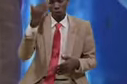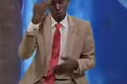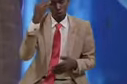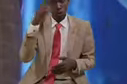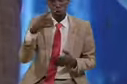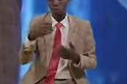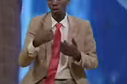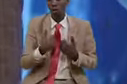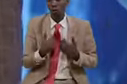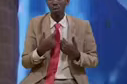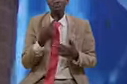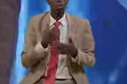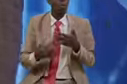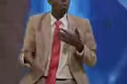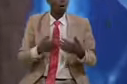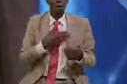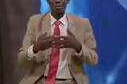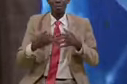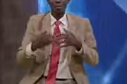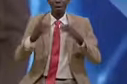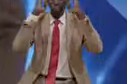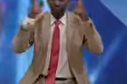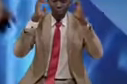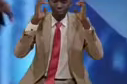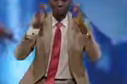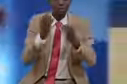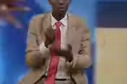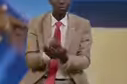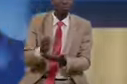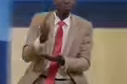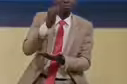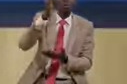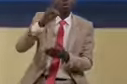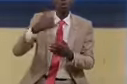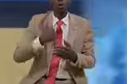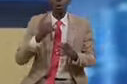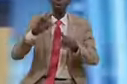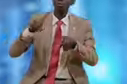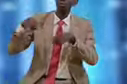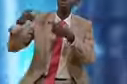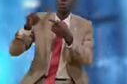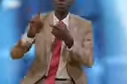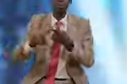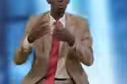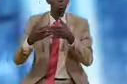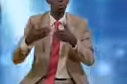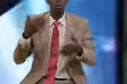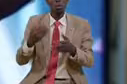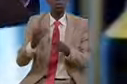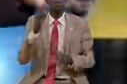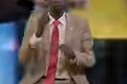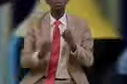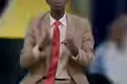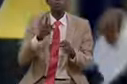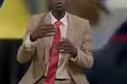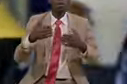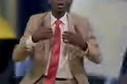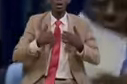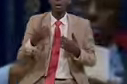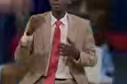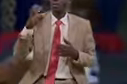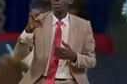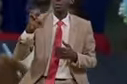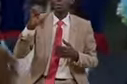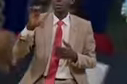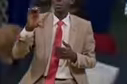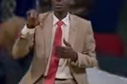whatever educational institution you have gone to, even if you carry encyclopedia on